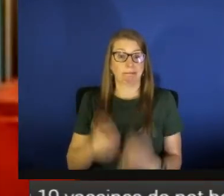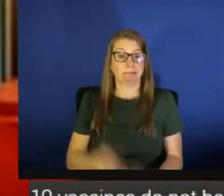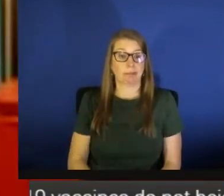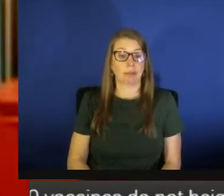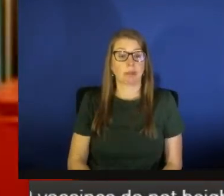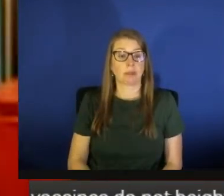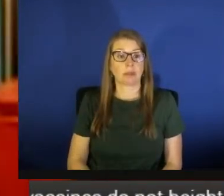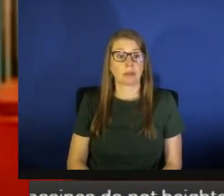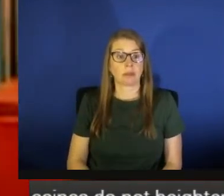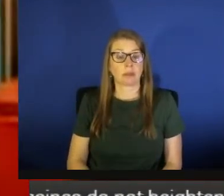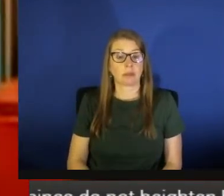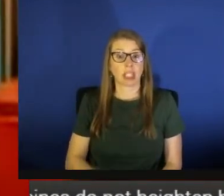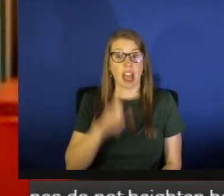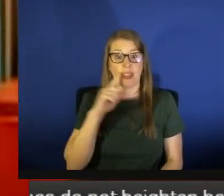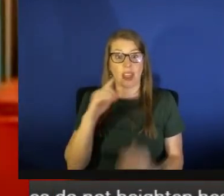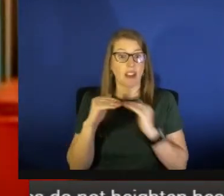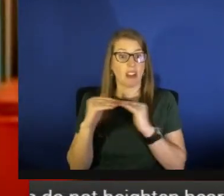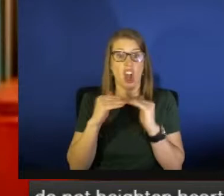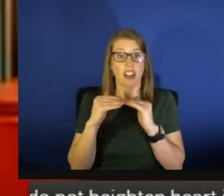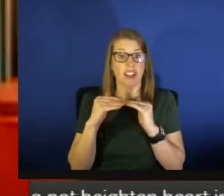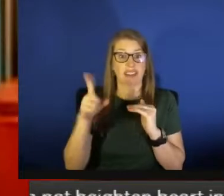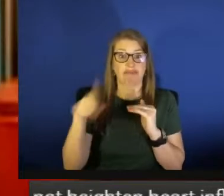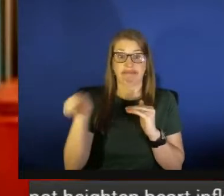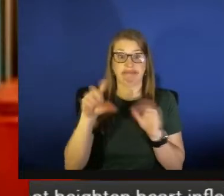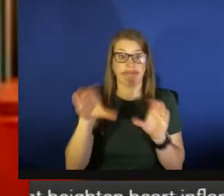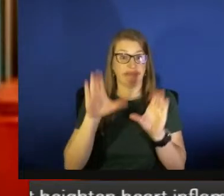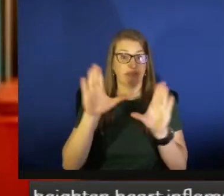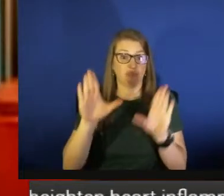I think my colleagues have done a great job